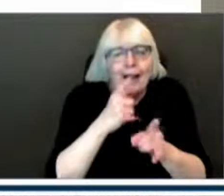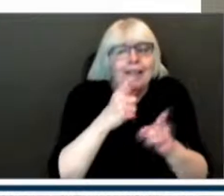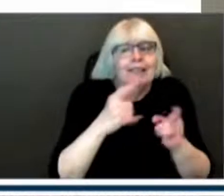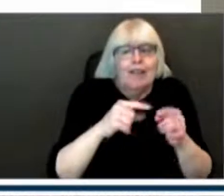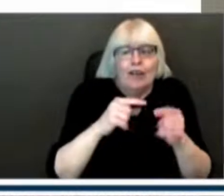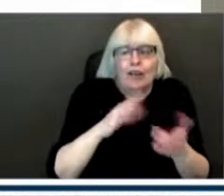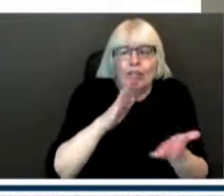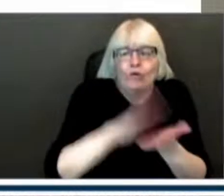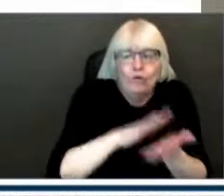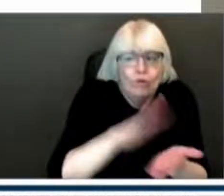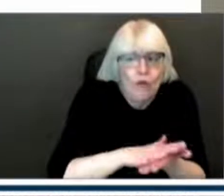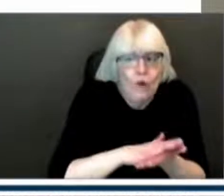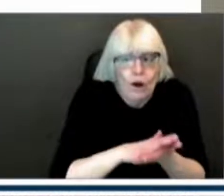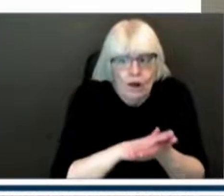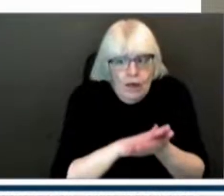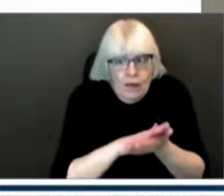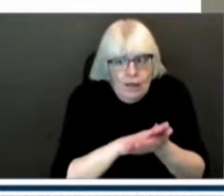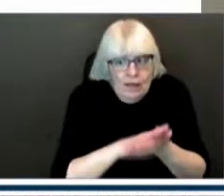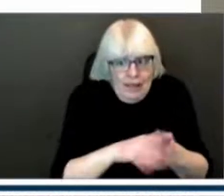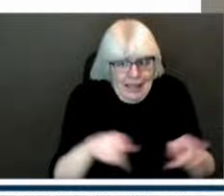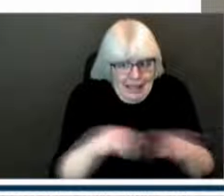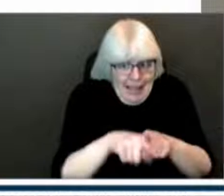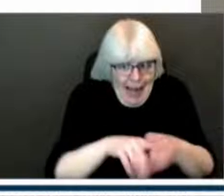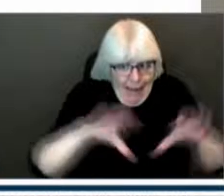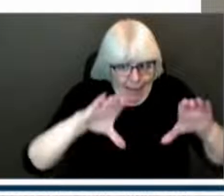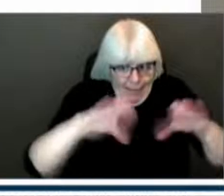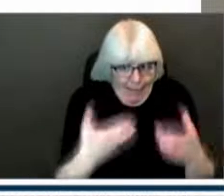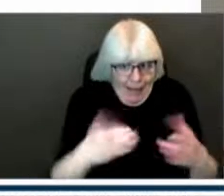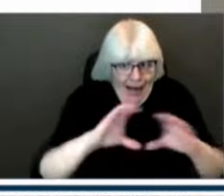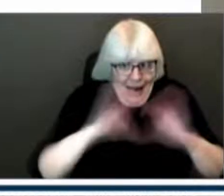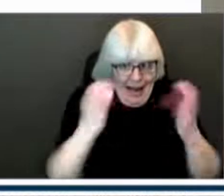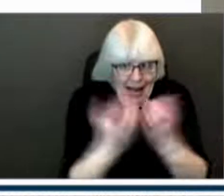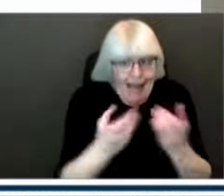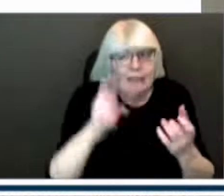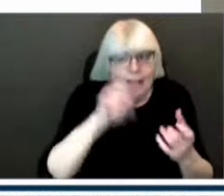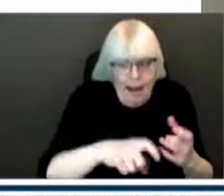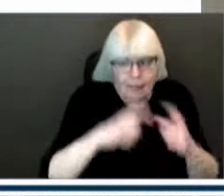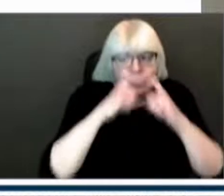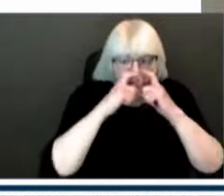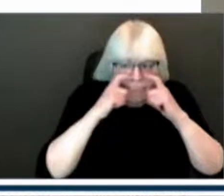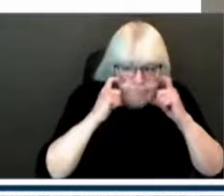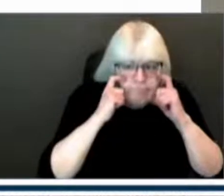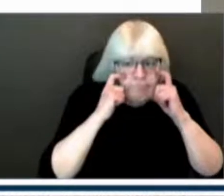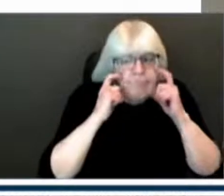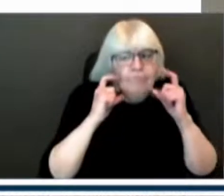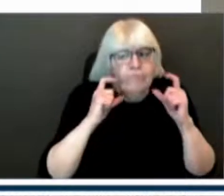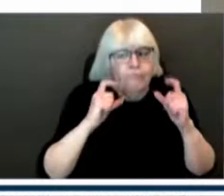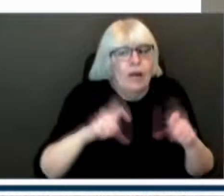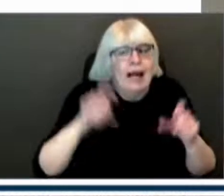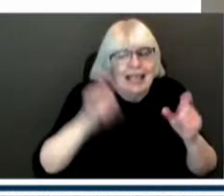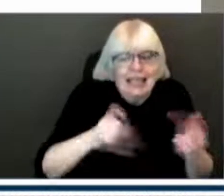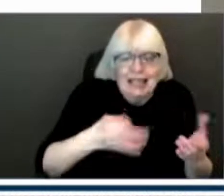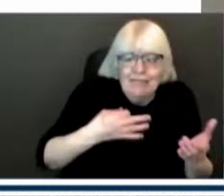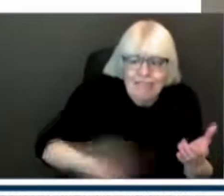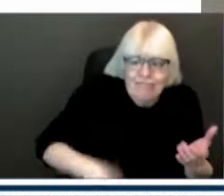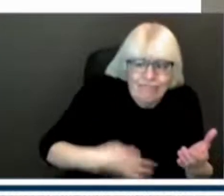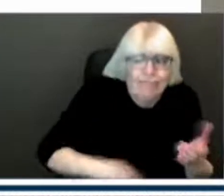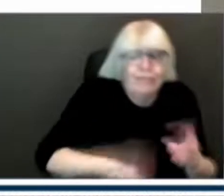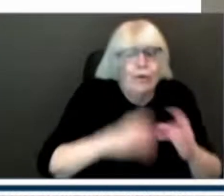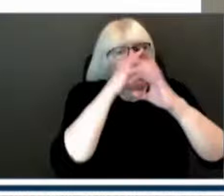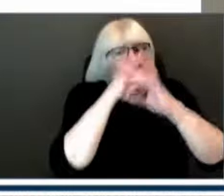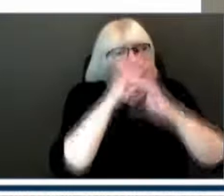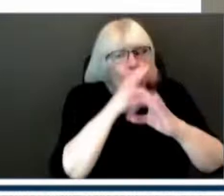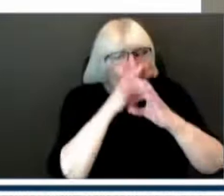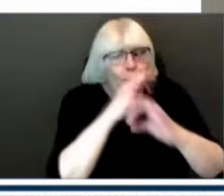but singing and the use of wind and brass instruments can resume. Schools will now be allowed to resume all